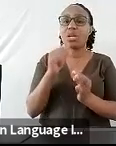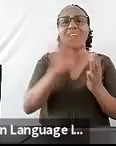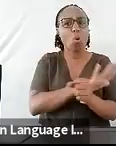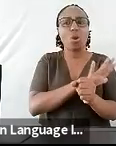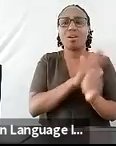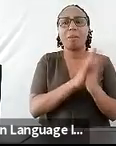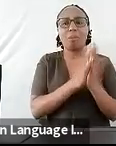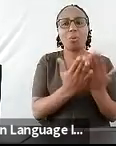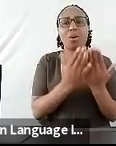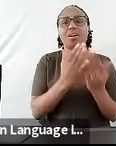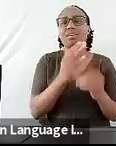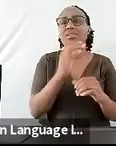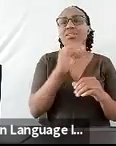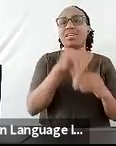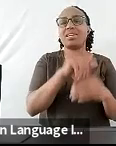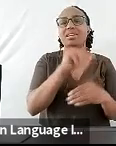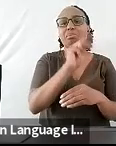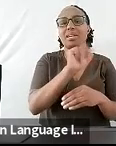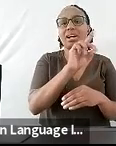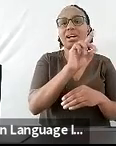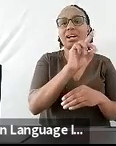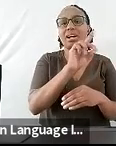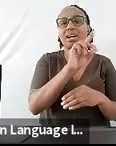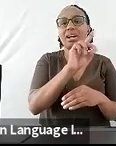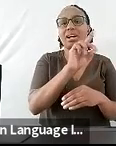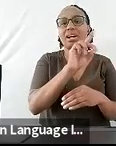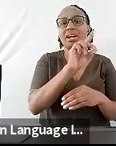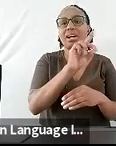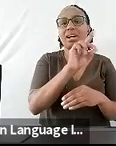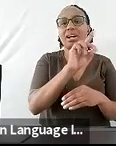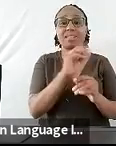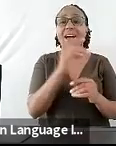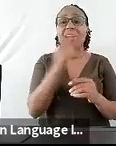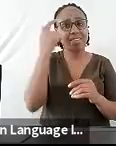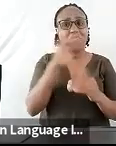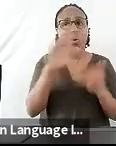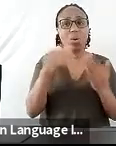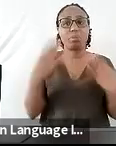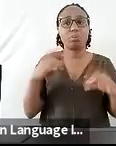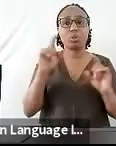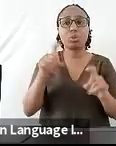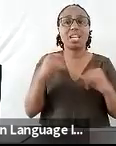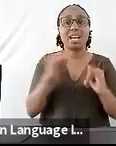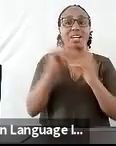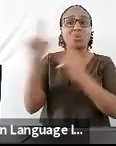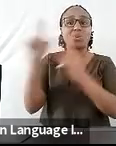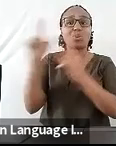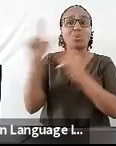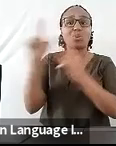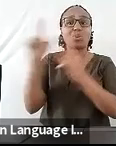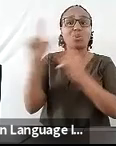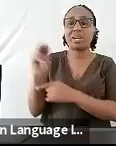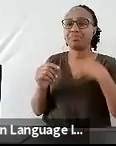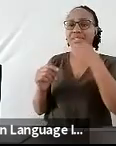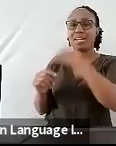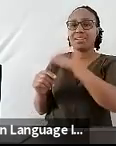general, I think everybody should try and get to Madagascar at one point. I agree. And the third place, I